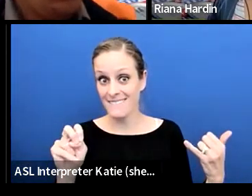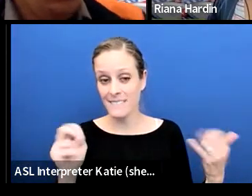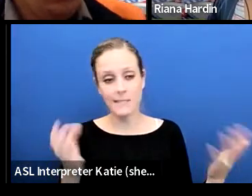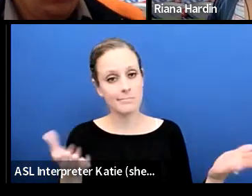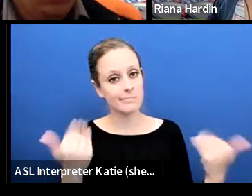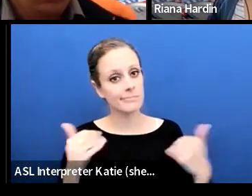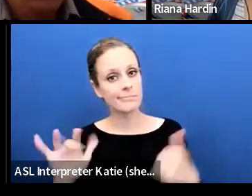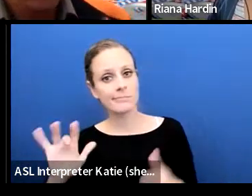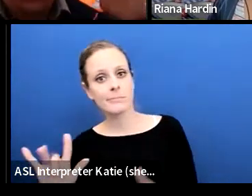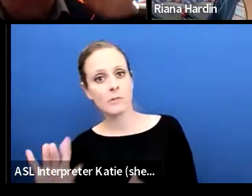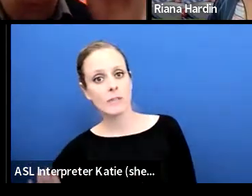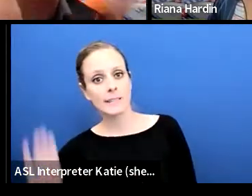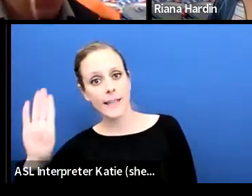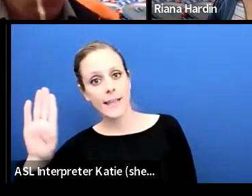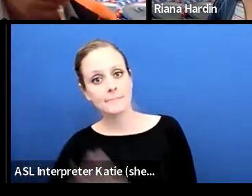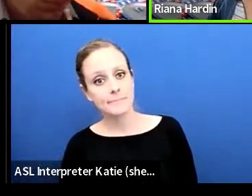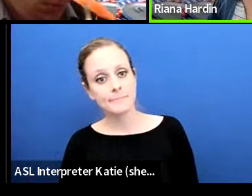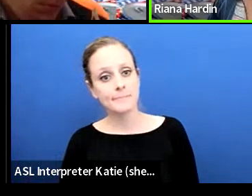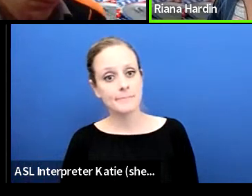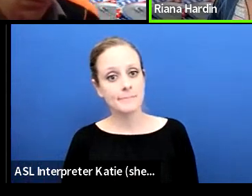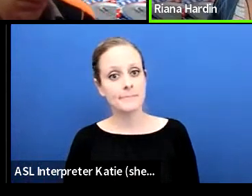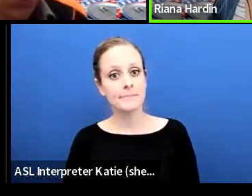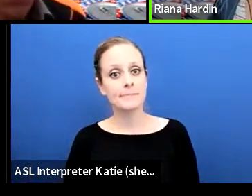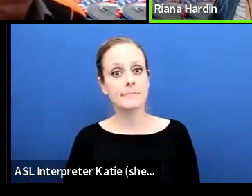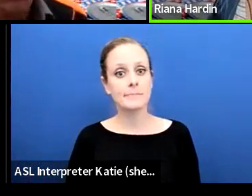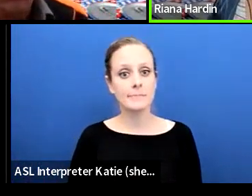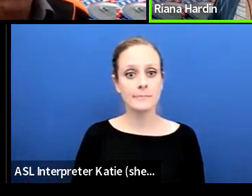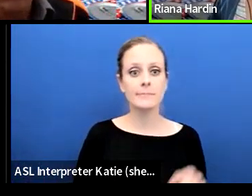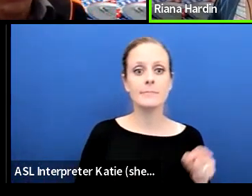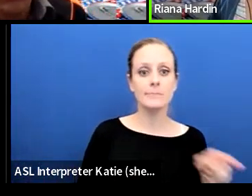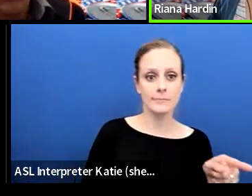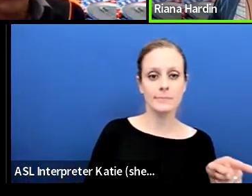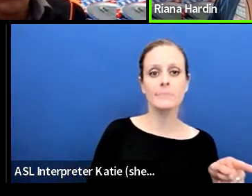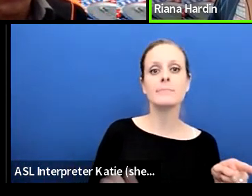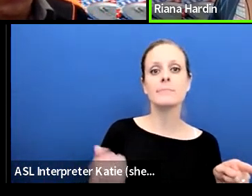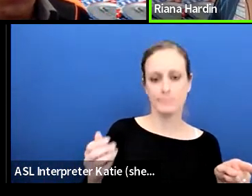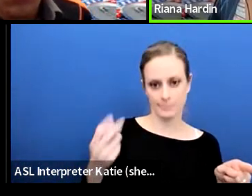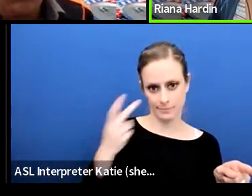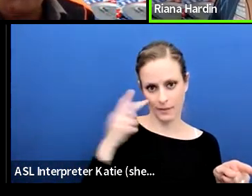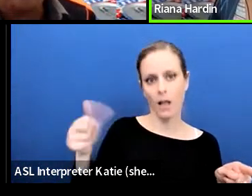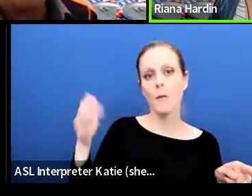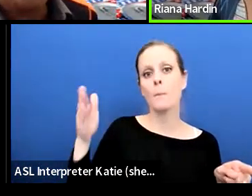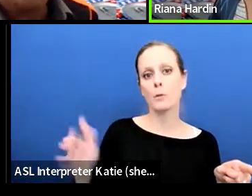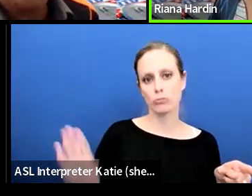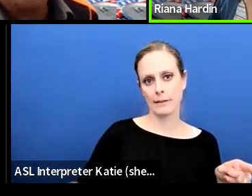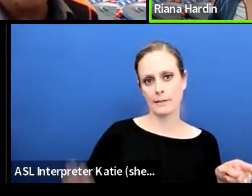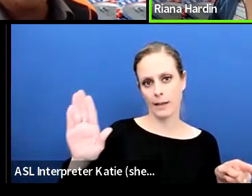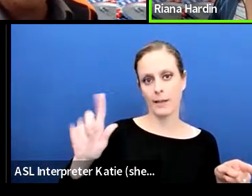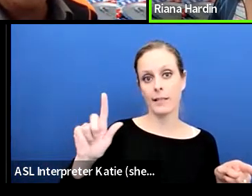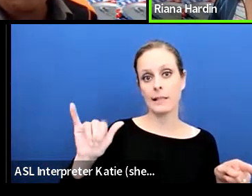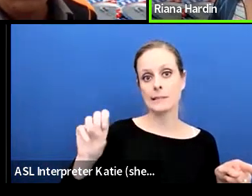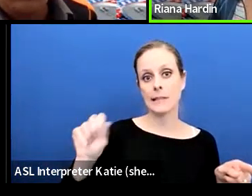raise your hand. I see a raised hand by Lisa.